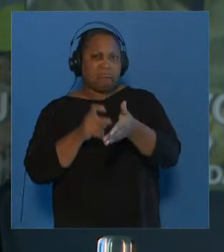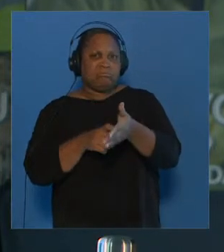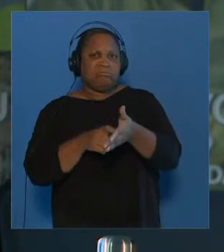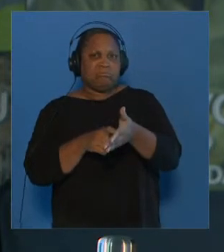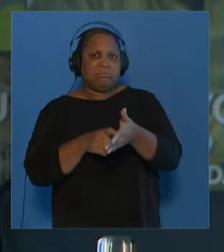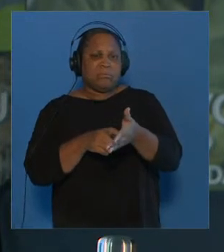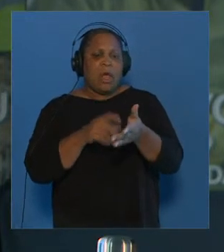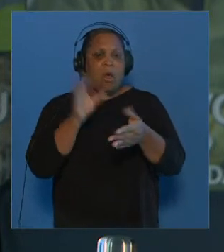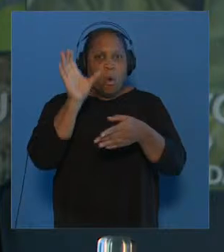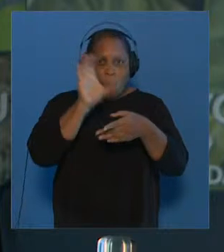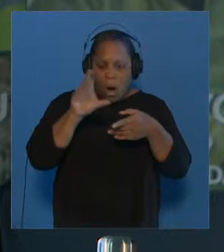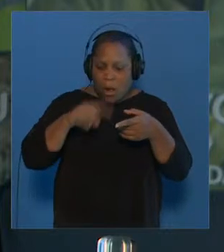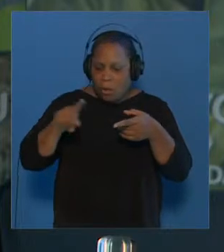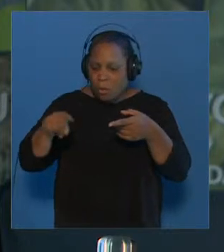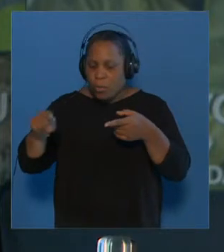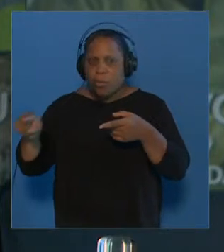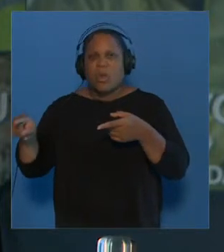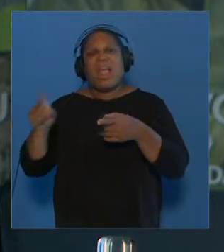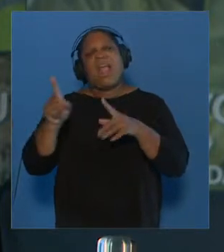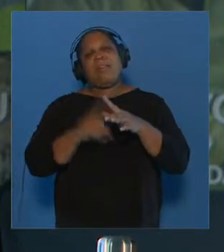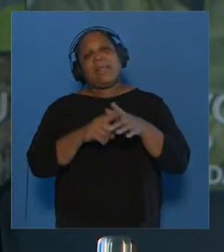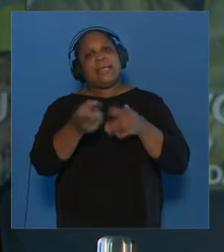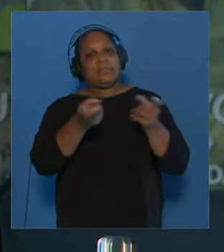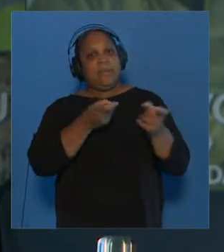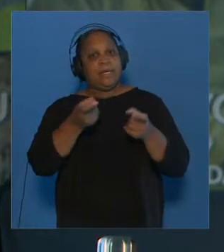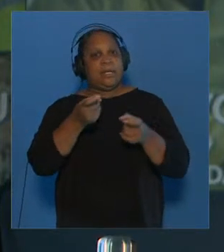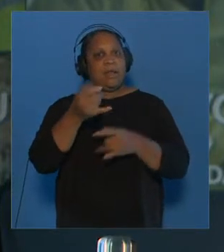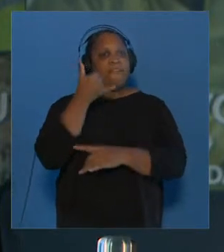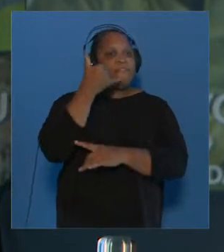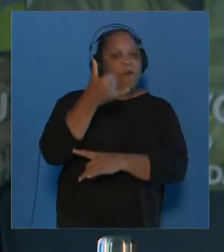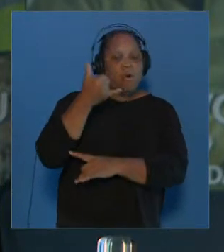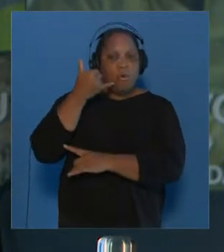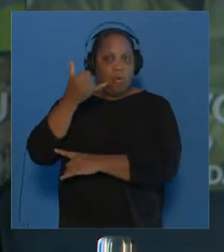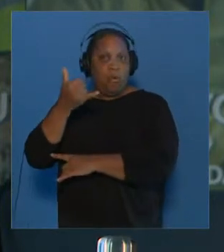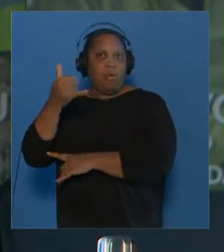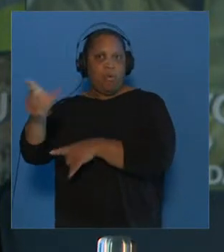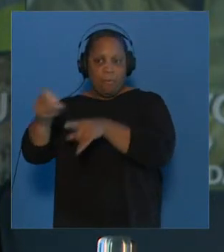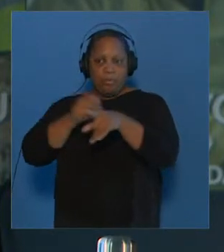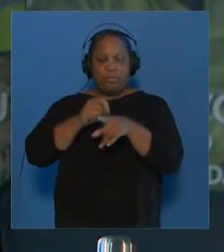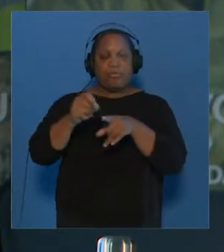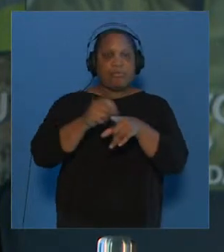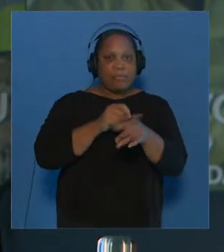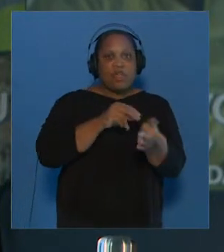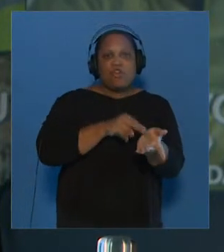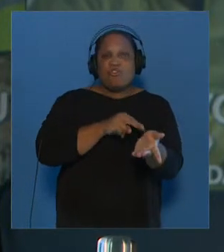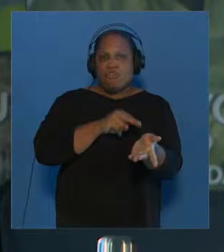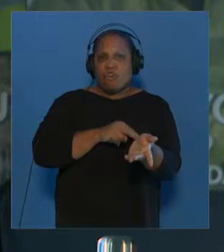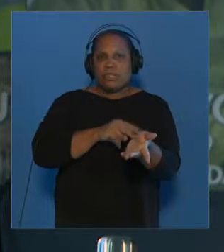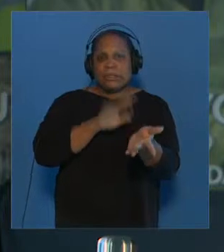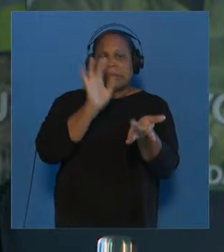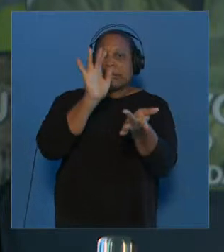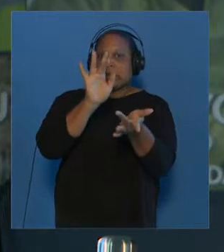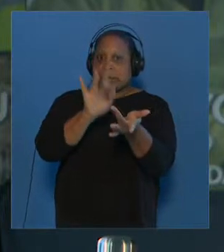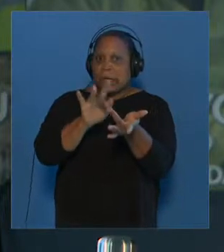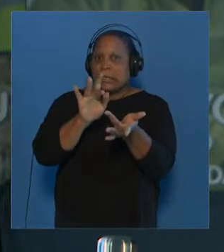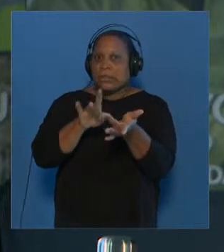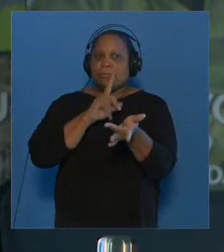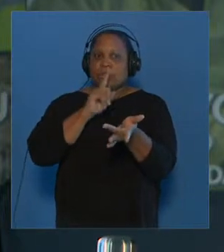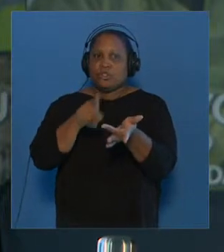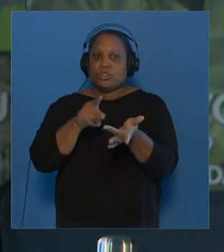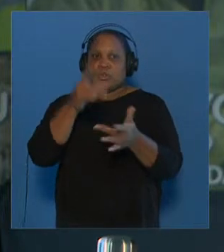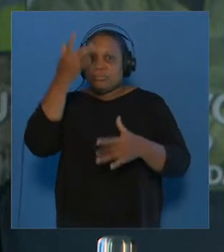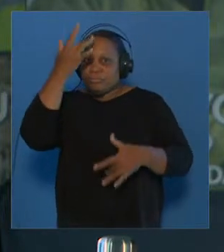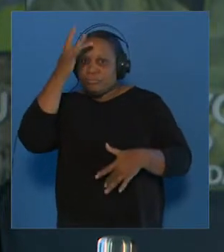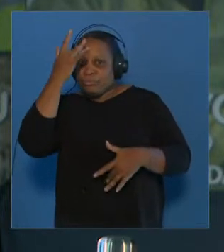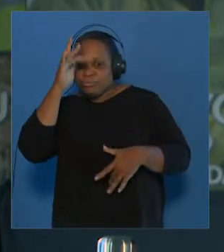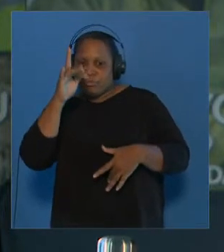did the contact tracing and the case management was through phone calls, and the nurses would contact those persons, make sure that they were tracking their symptoms, taking